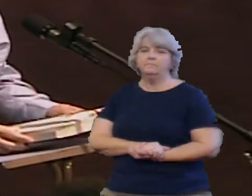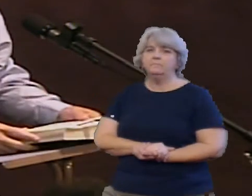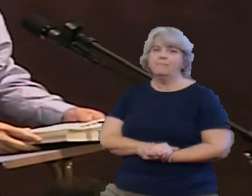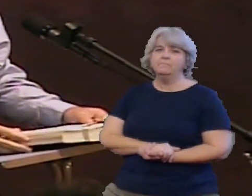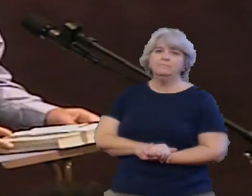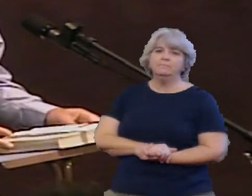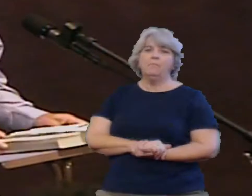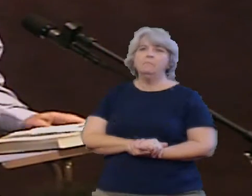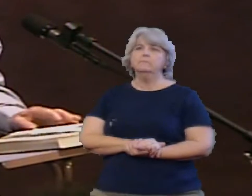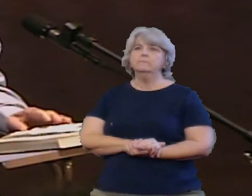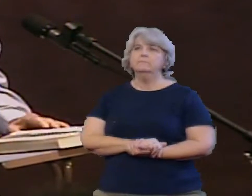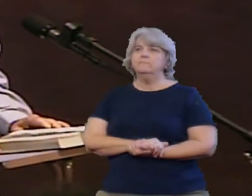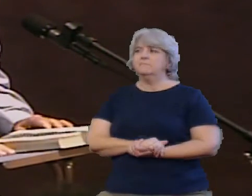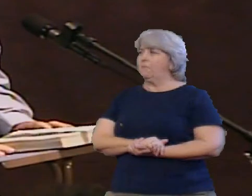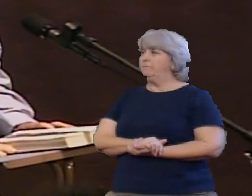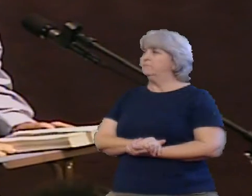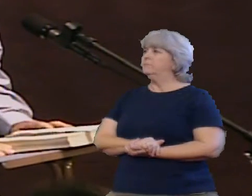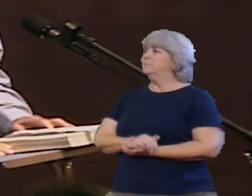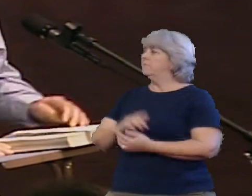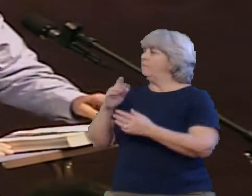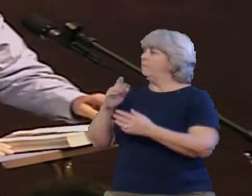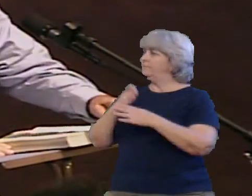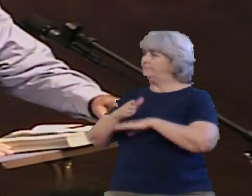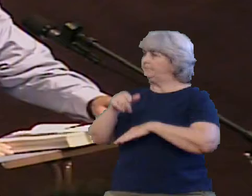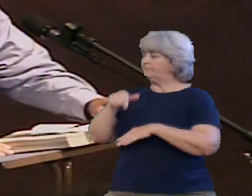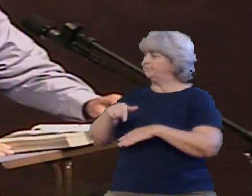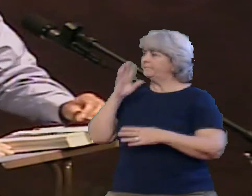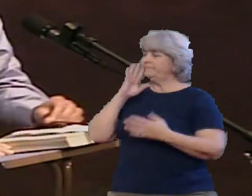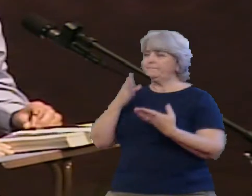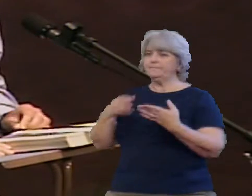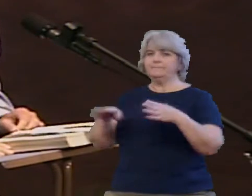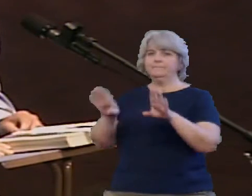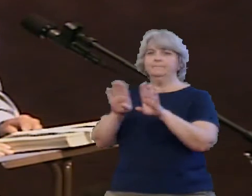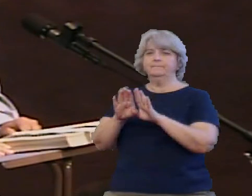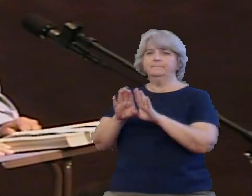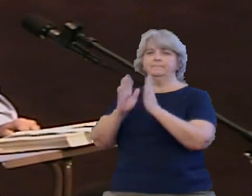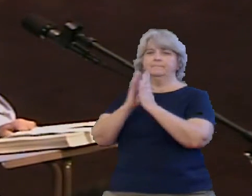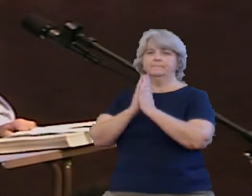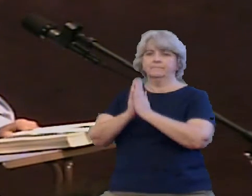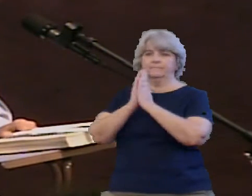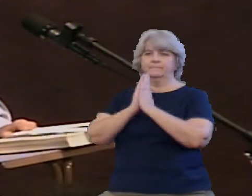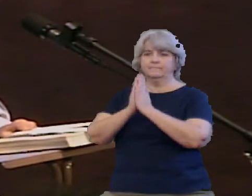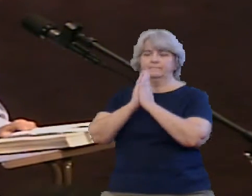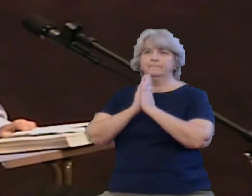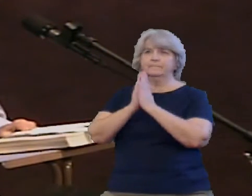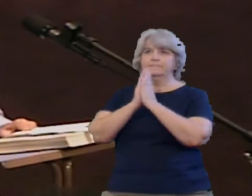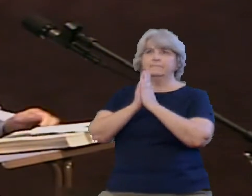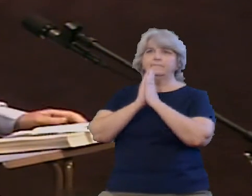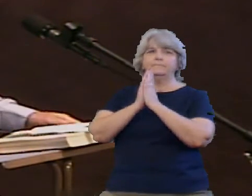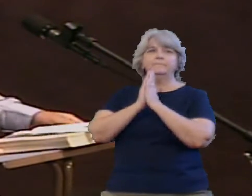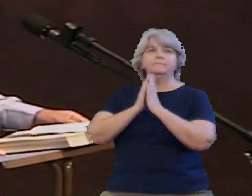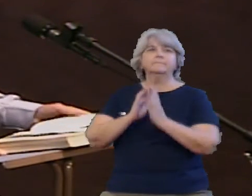stanza only, and then we'll be led in our closing prayer. If you're visiting with us, thank you for being here, and hope you'll come back at a future date.